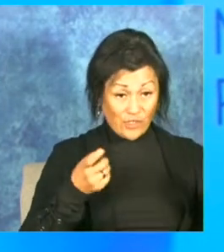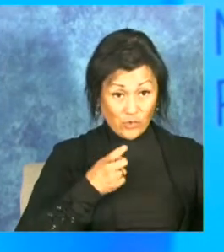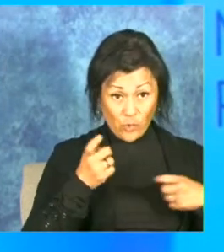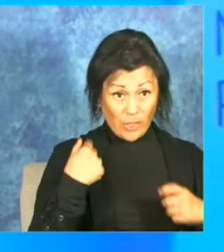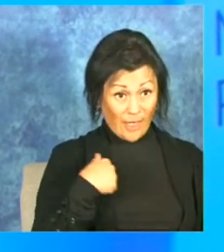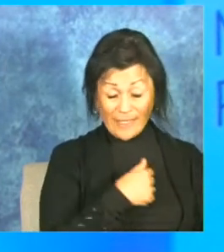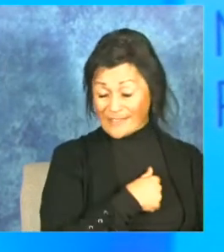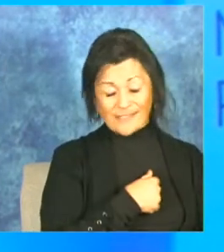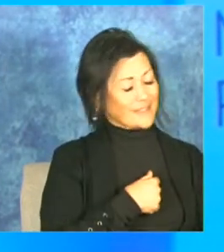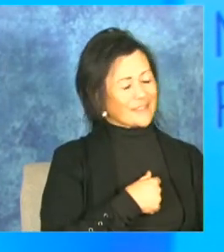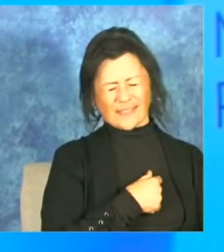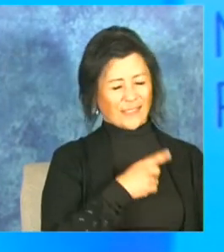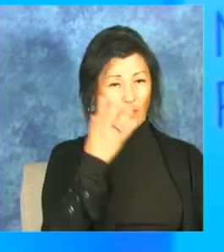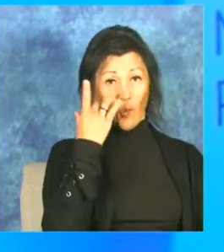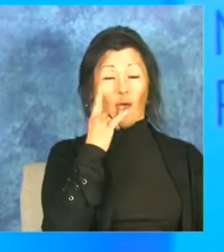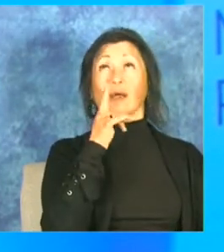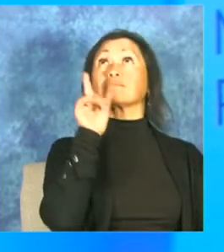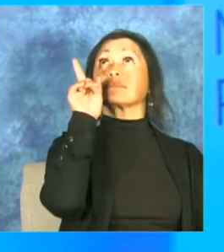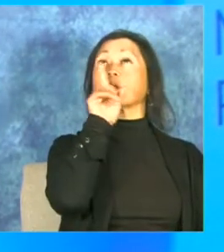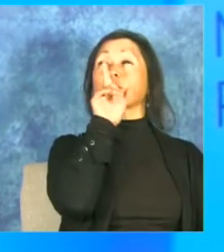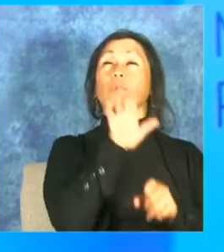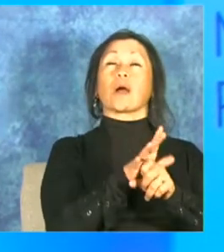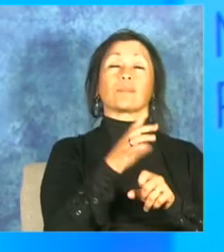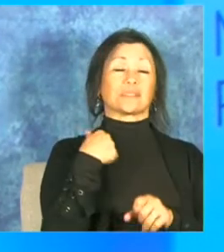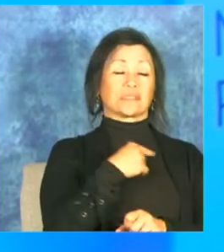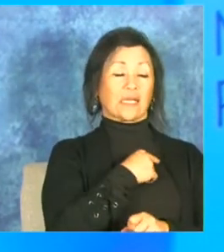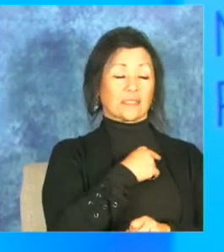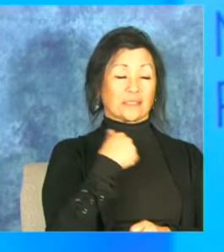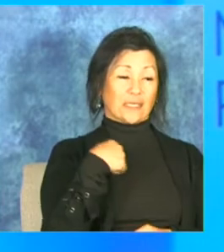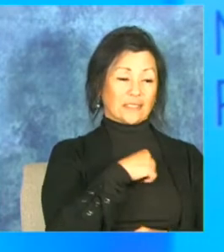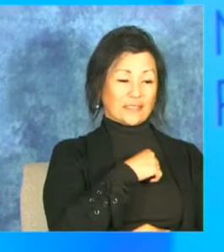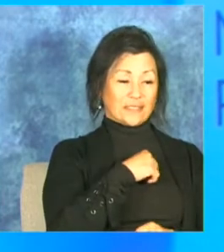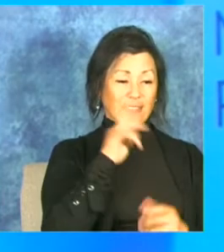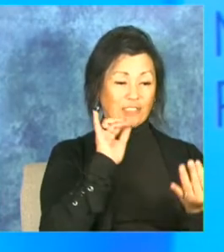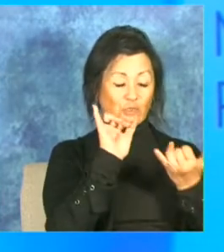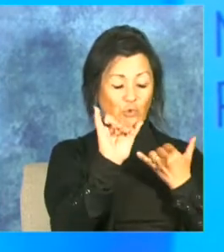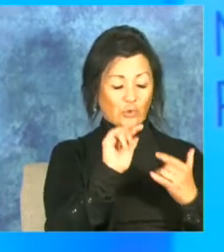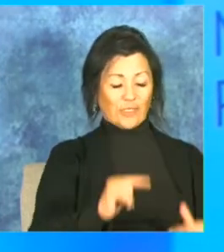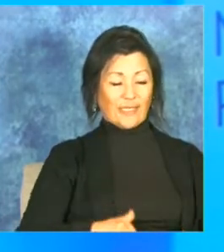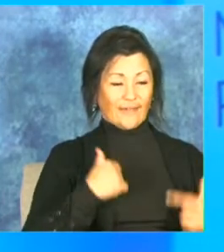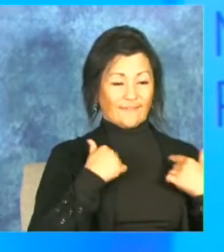us because we are promised eternal life in Him, correct?